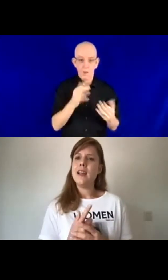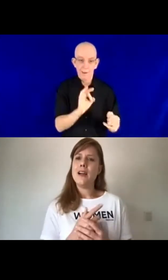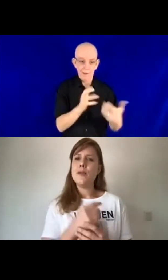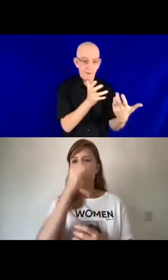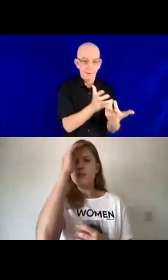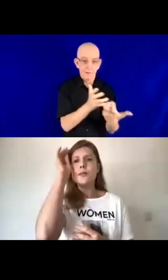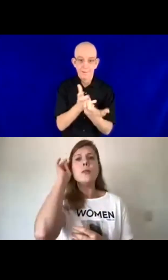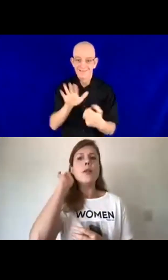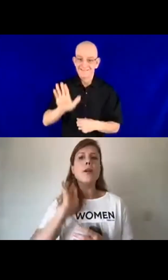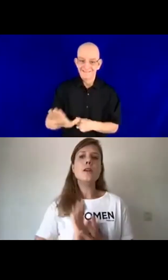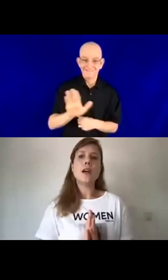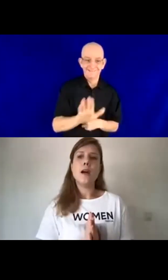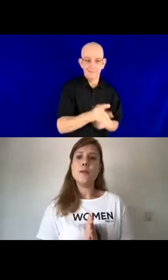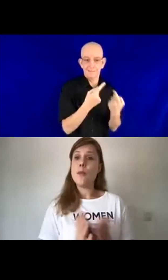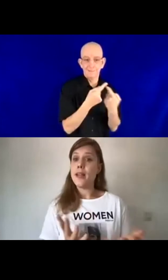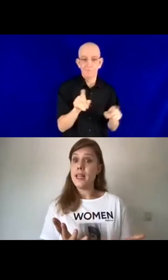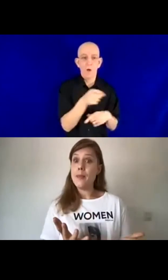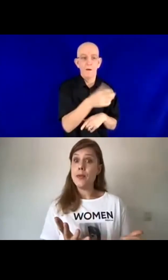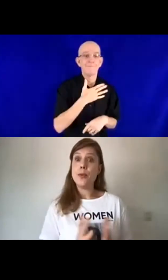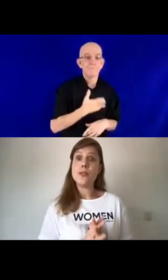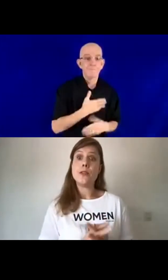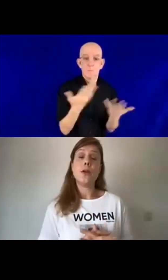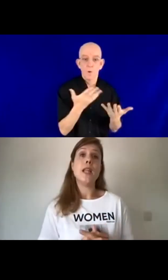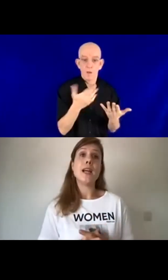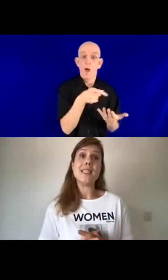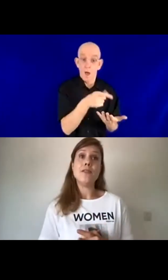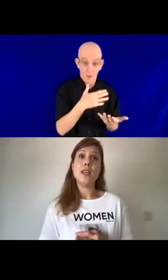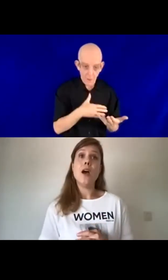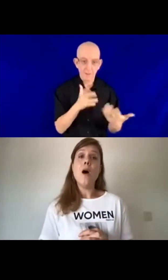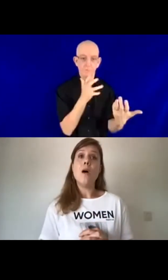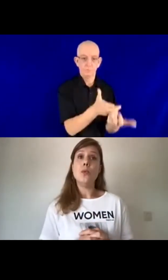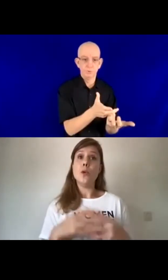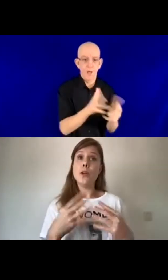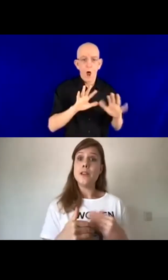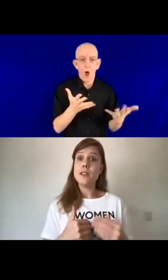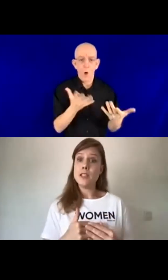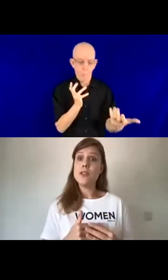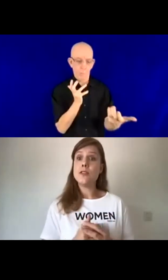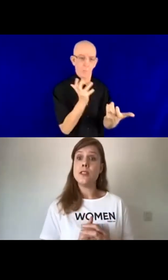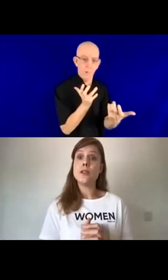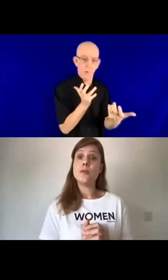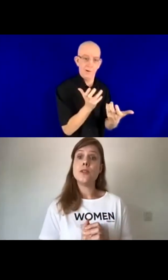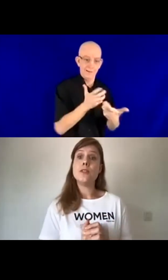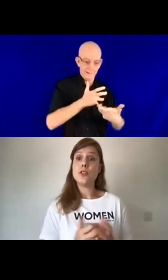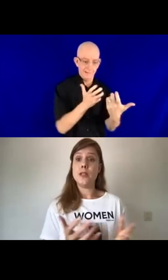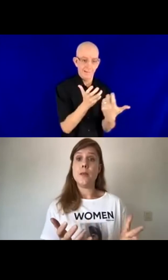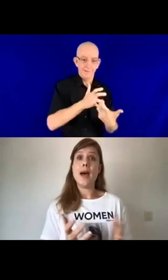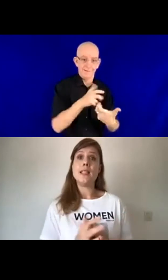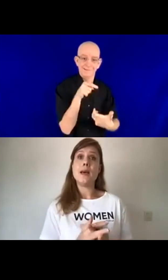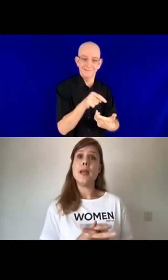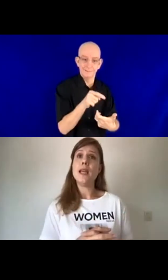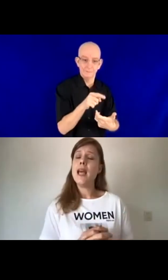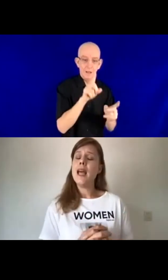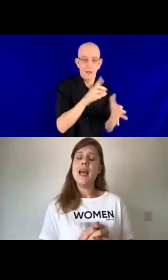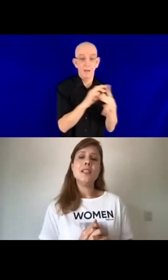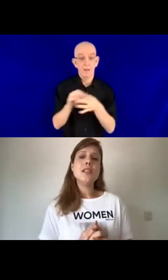And I refer to the blog Jemina Napier posted on Academic on working conditions for interpreters during the